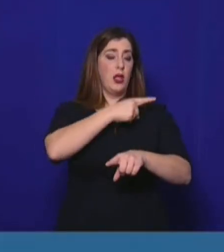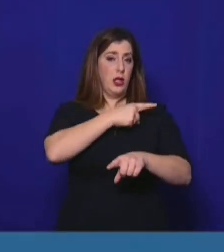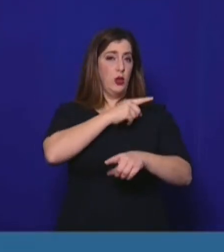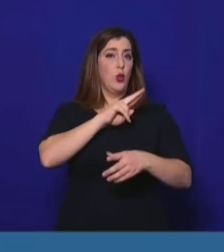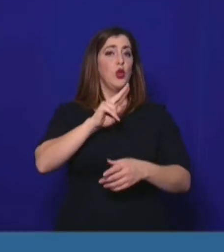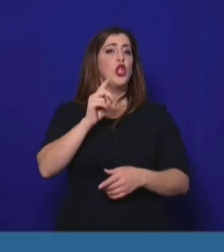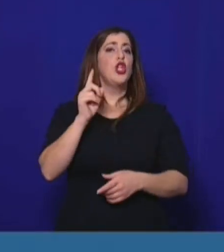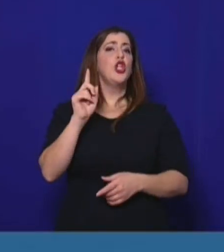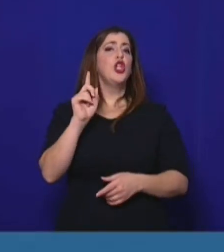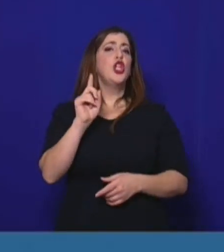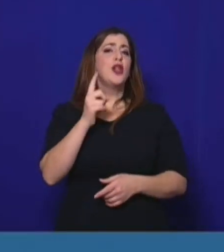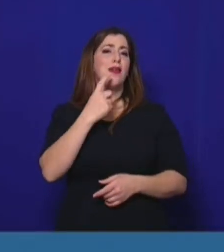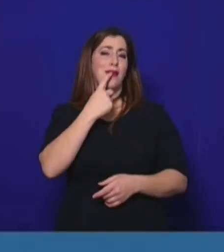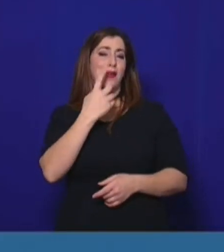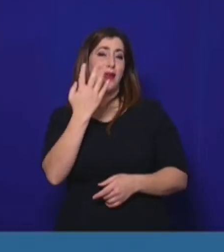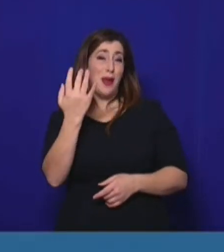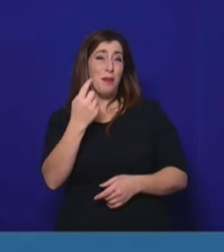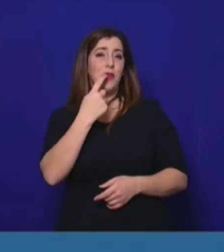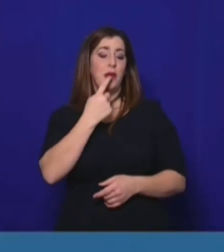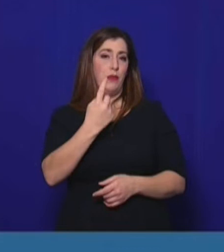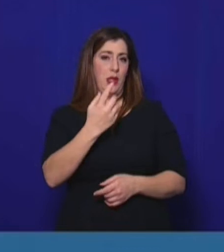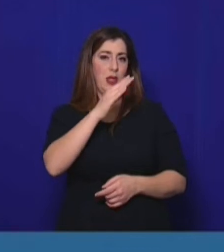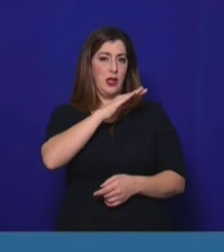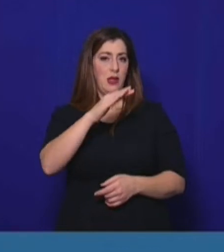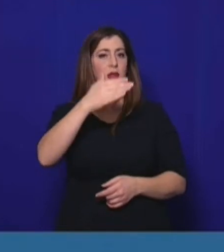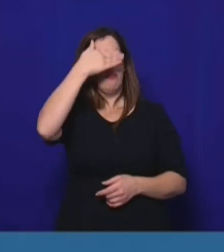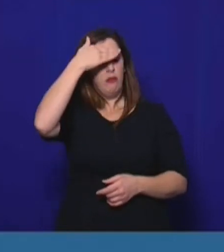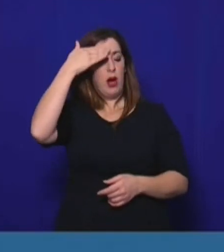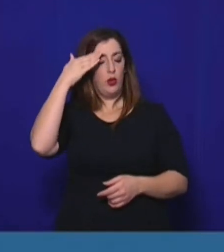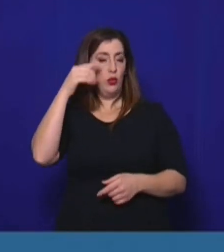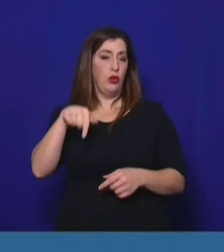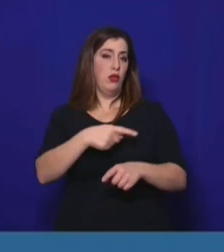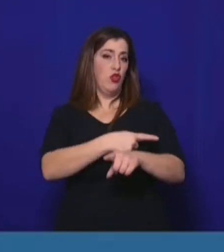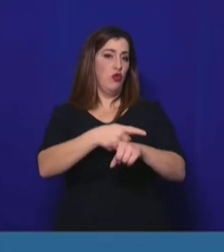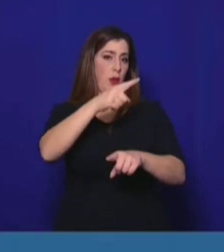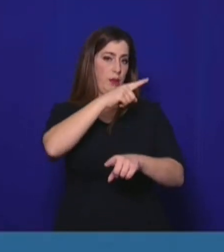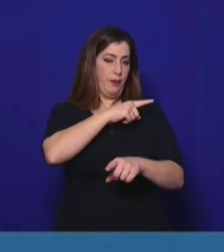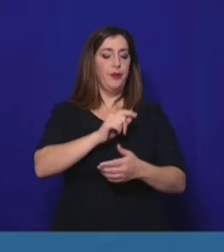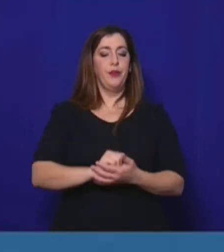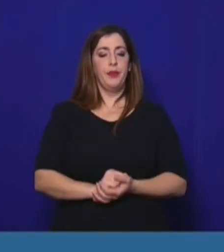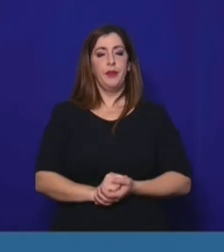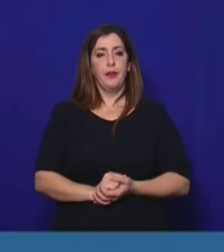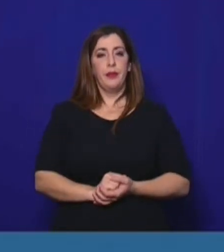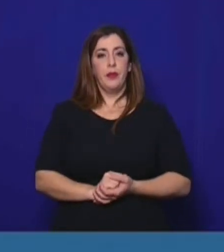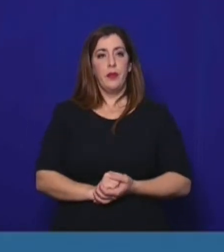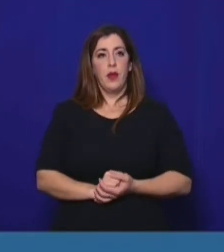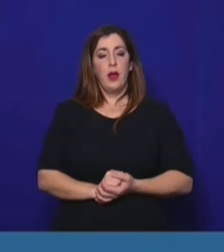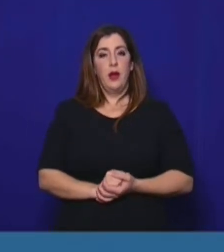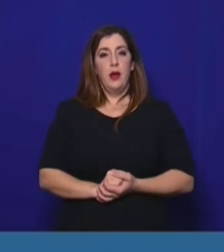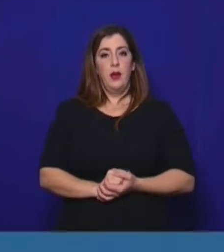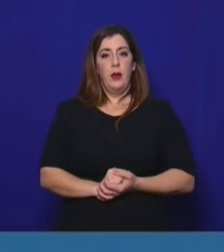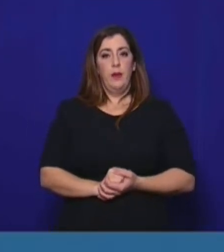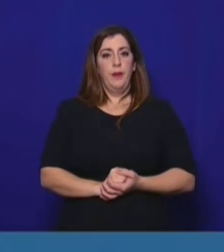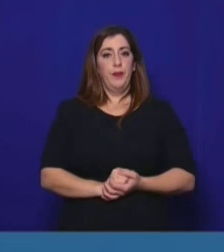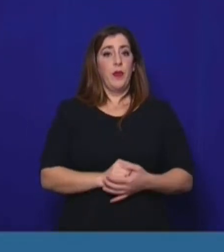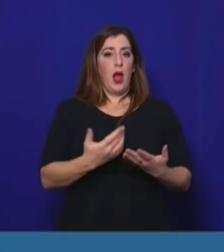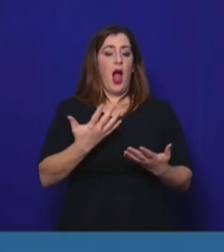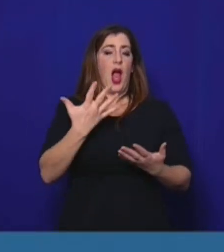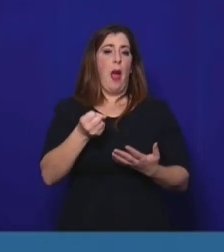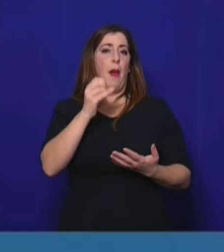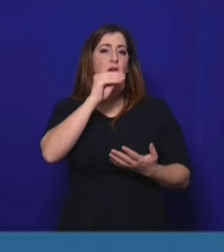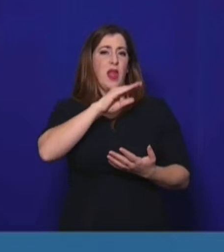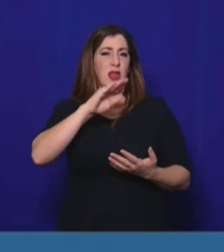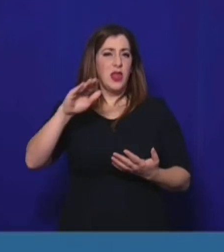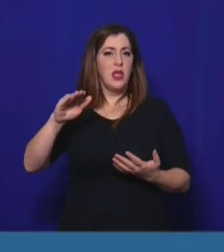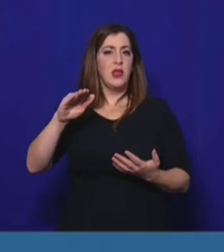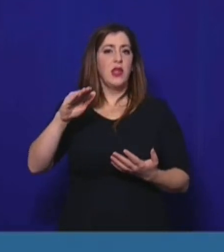x'kienu l-etajiet l-iktar li kienu predominanti fil-każijiet li kellna qegħdin naraw fejn il-maġġor parti tal-każijiet kienu